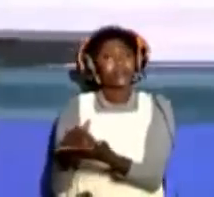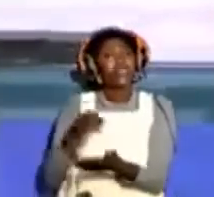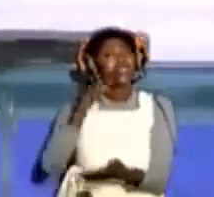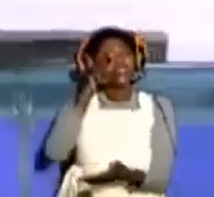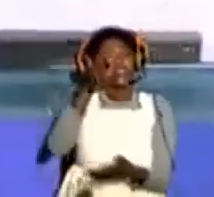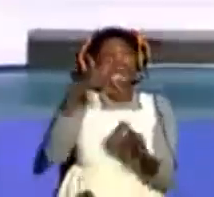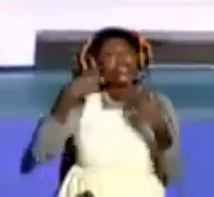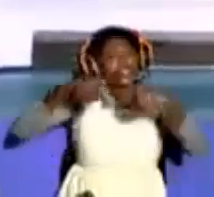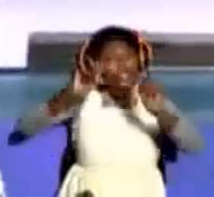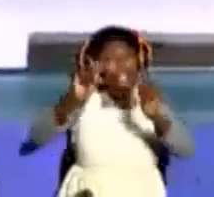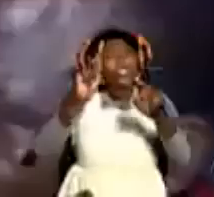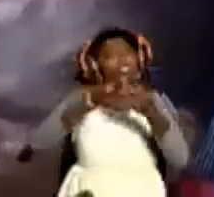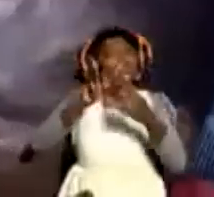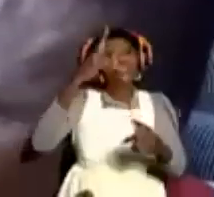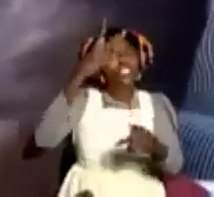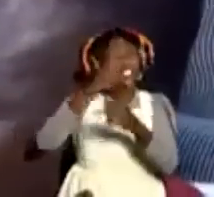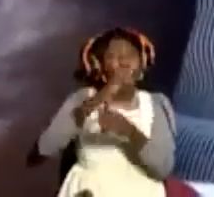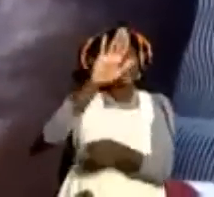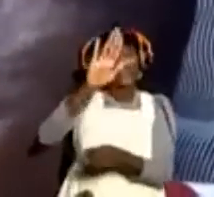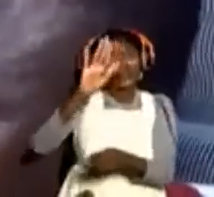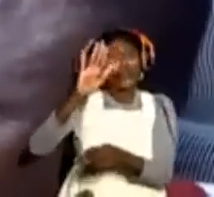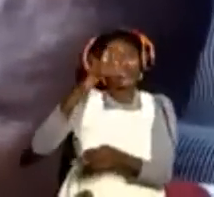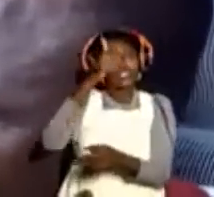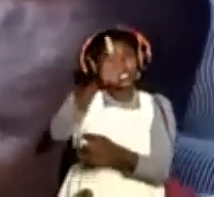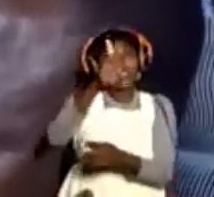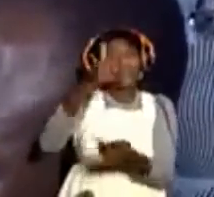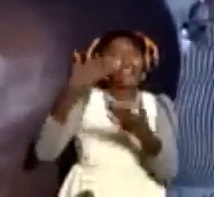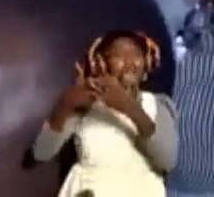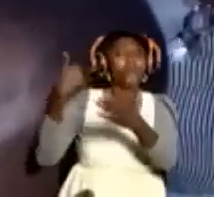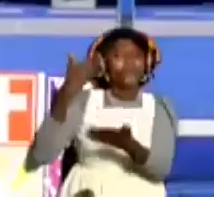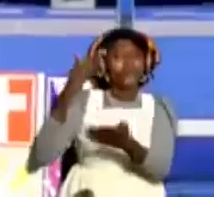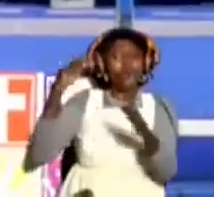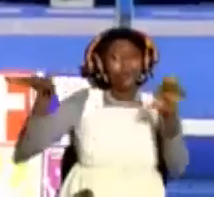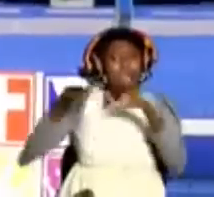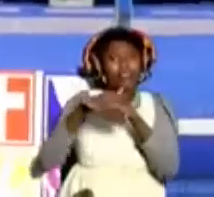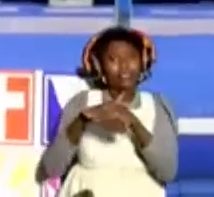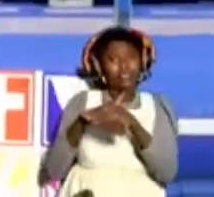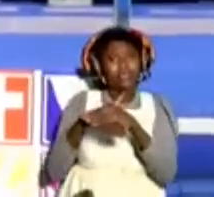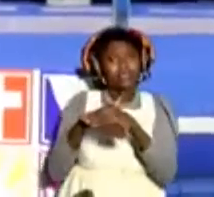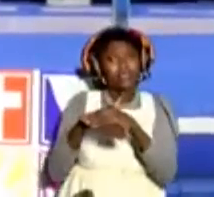You tried to keep yourself in holiness before you got married.